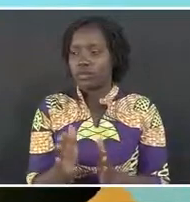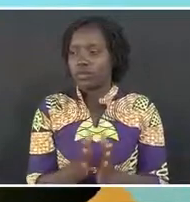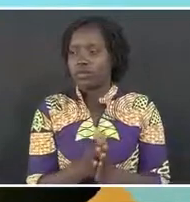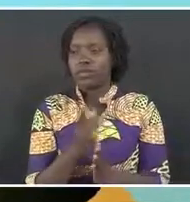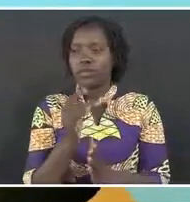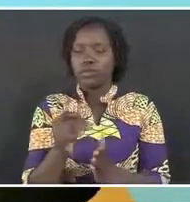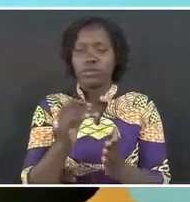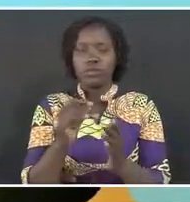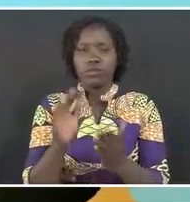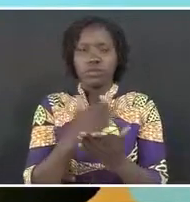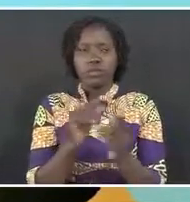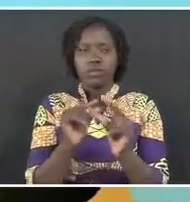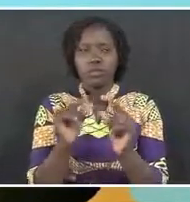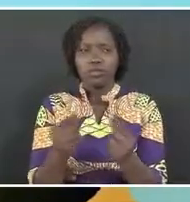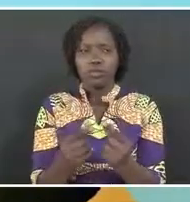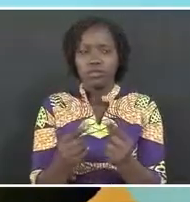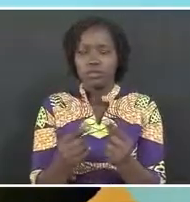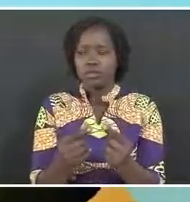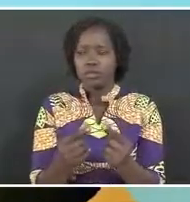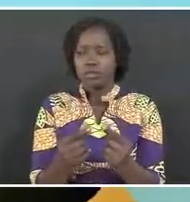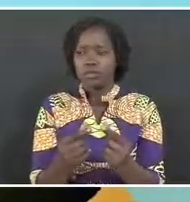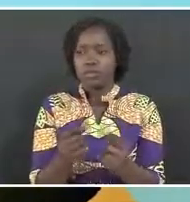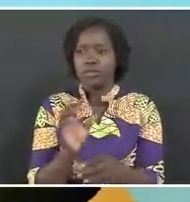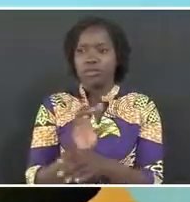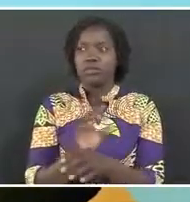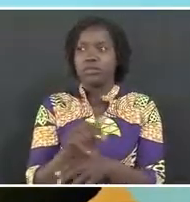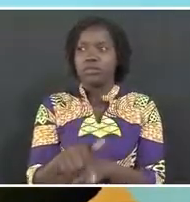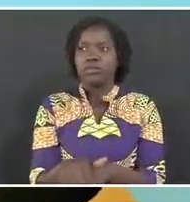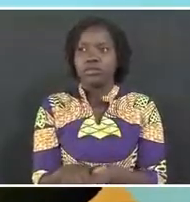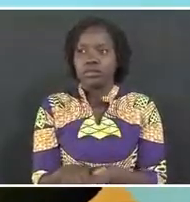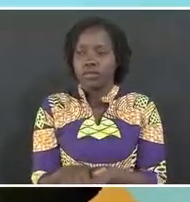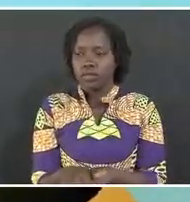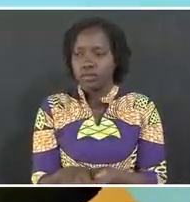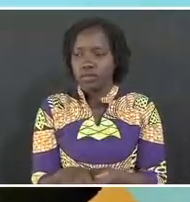small singing group which was then in this church.